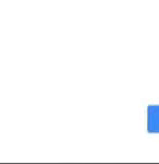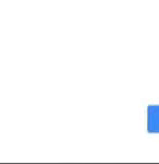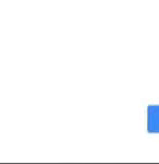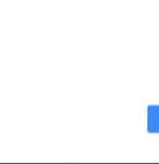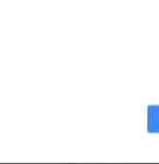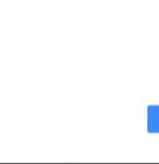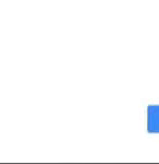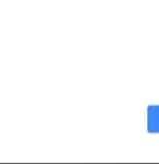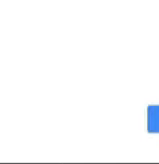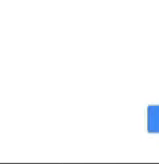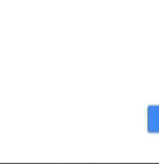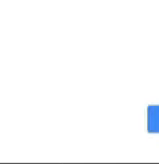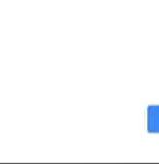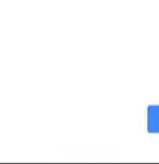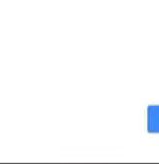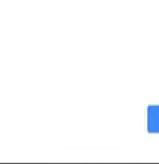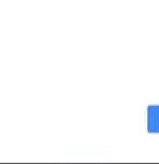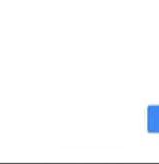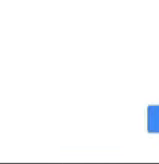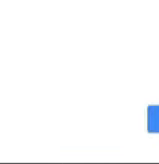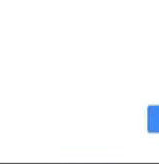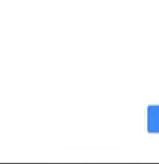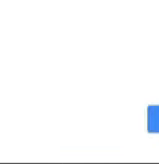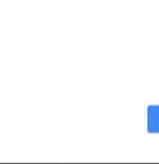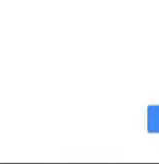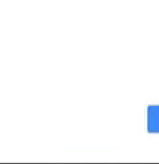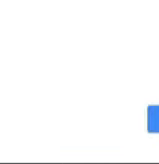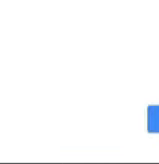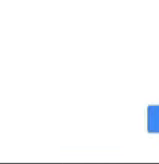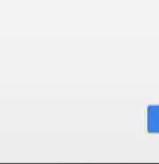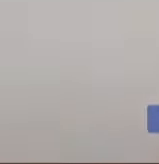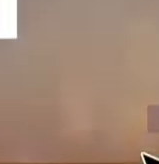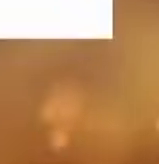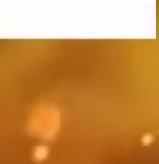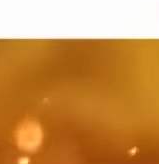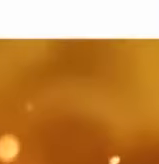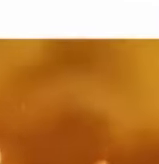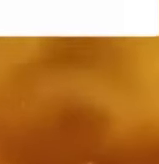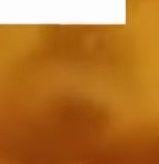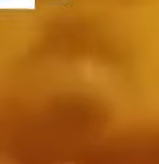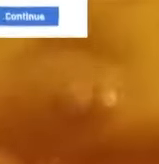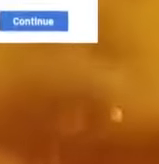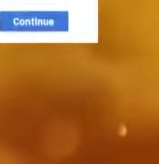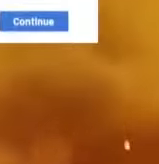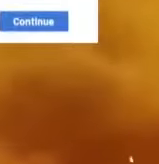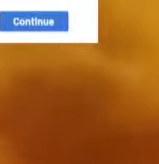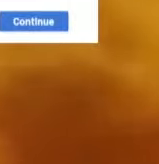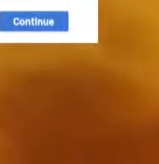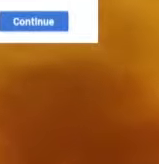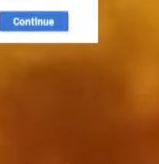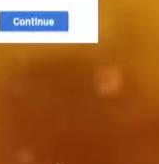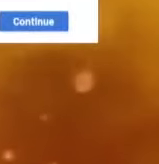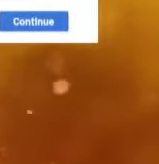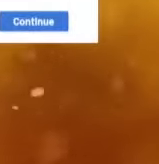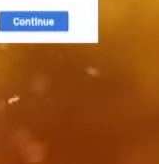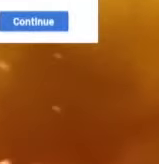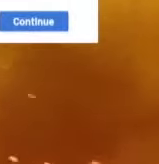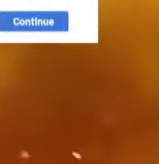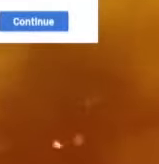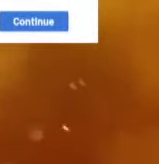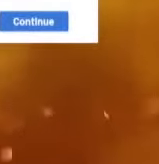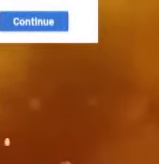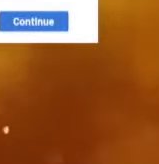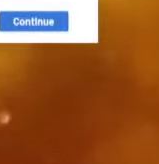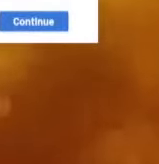complete your order. Choose your ticket carefully as all ticket sales are final. Please click Read Ticket Description for details. For the